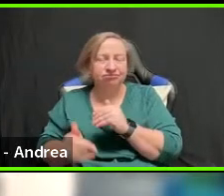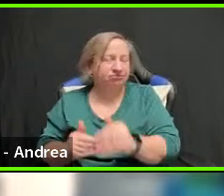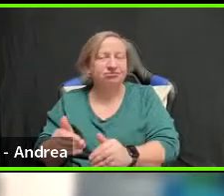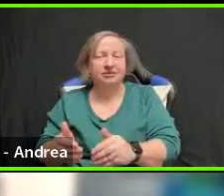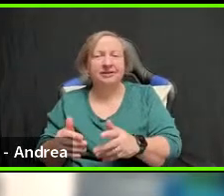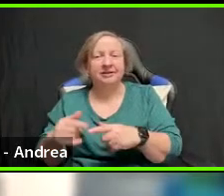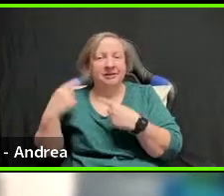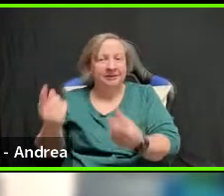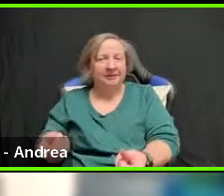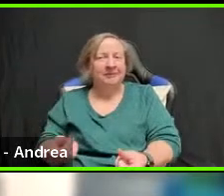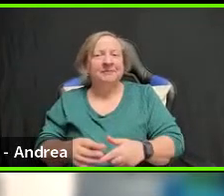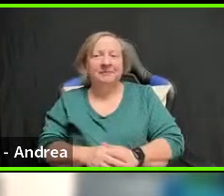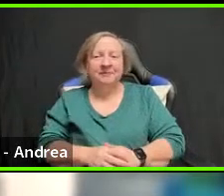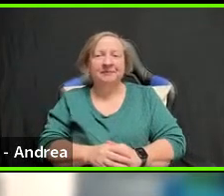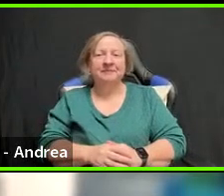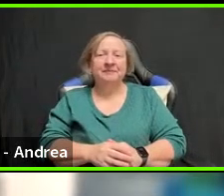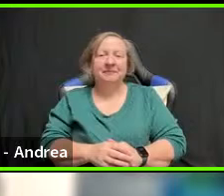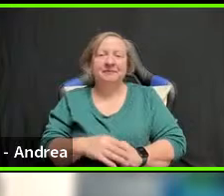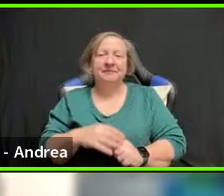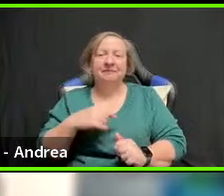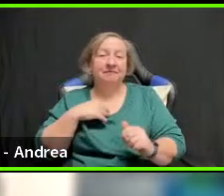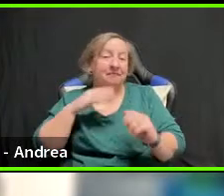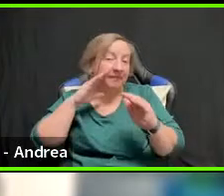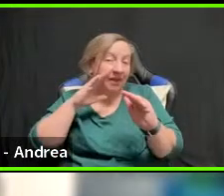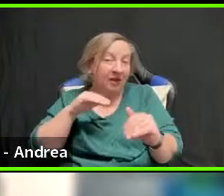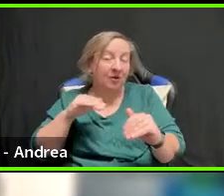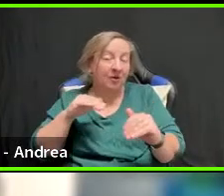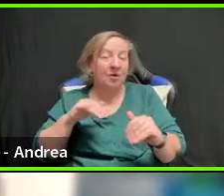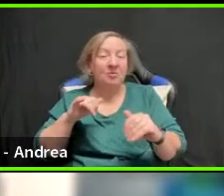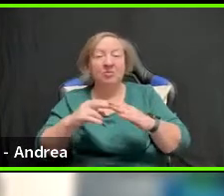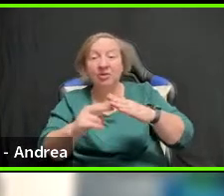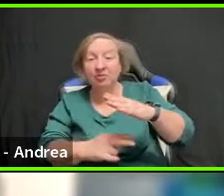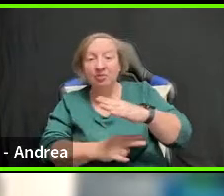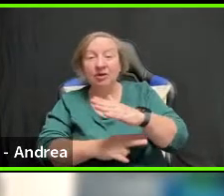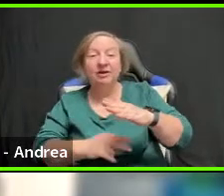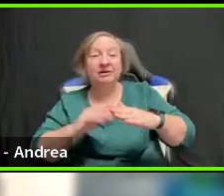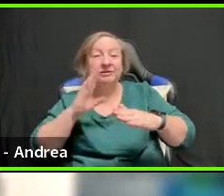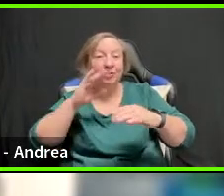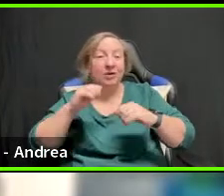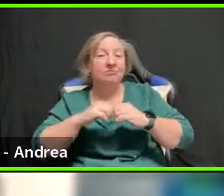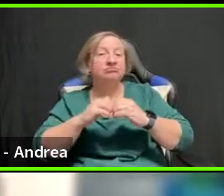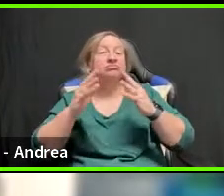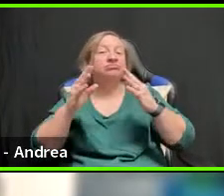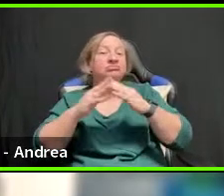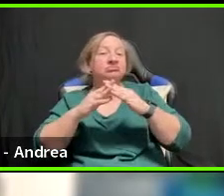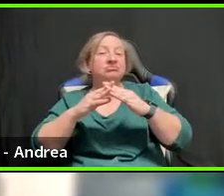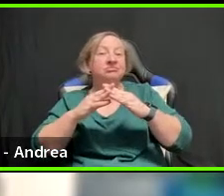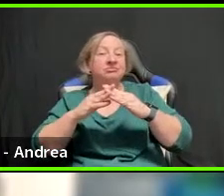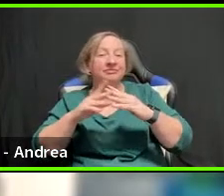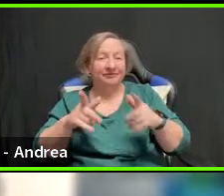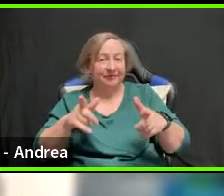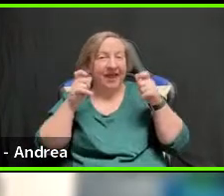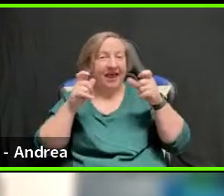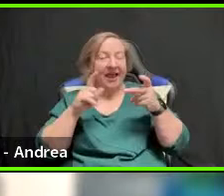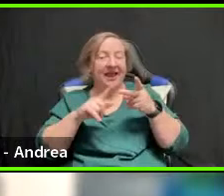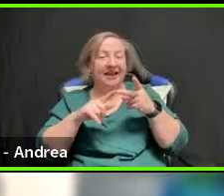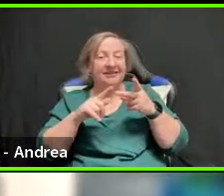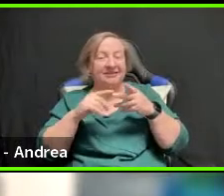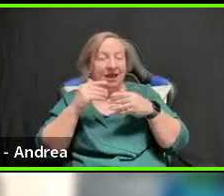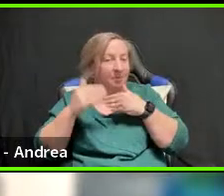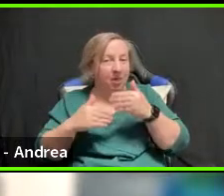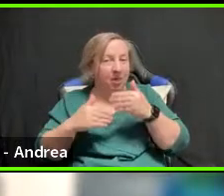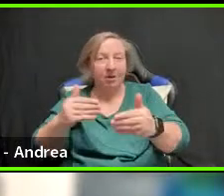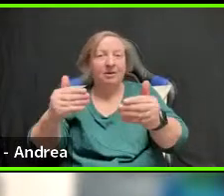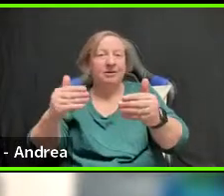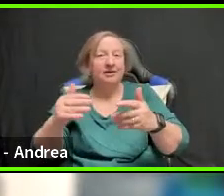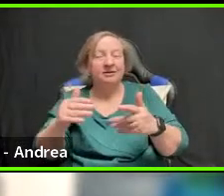has passed. And I just hope that the bridge will go up just as fast and as quickly as all